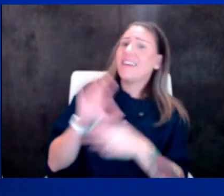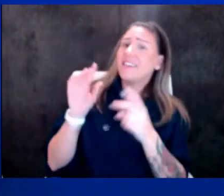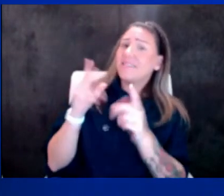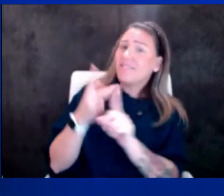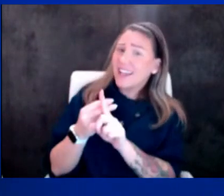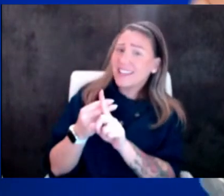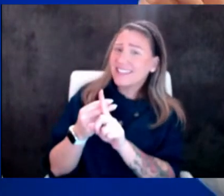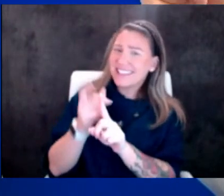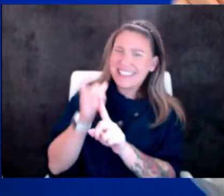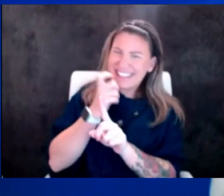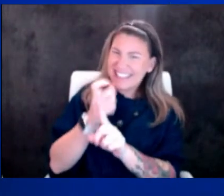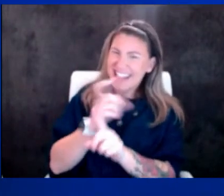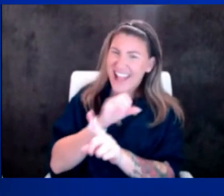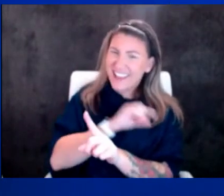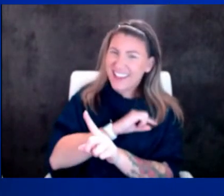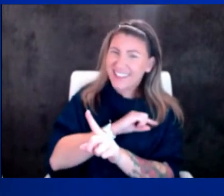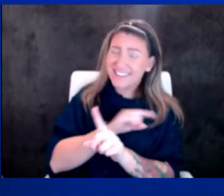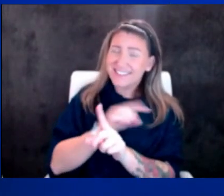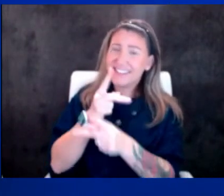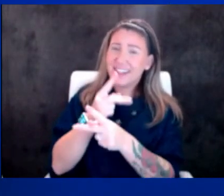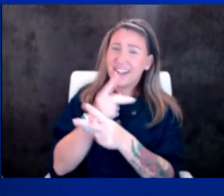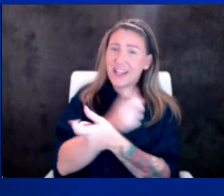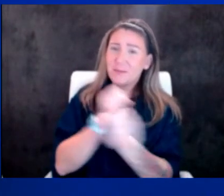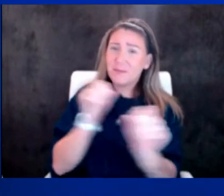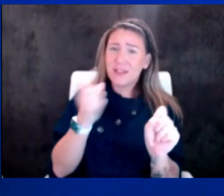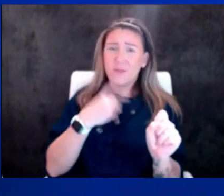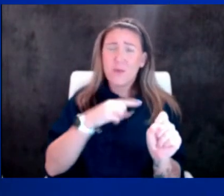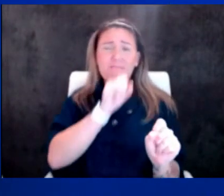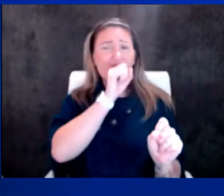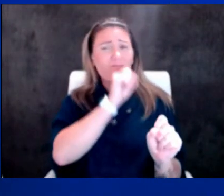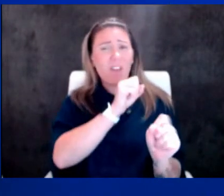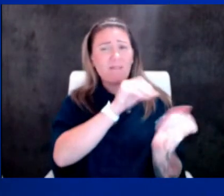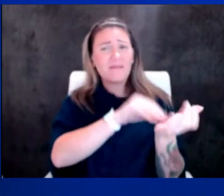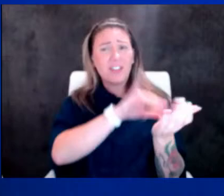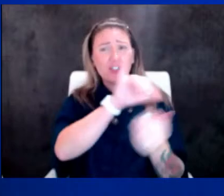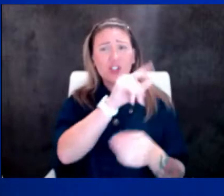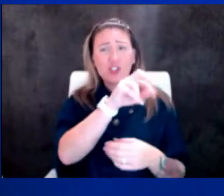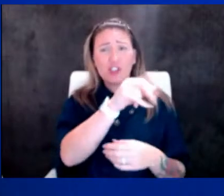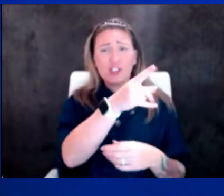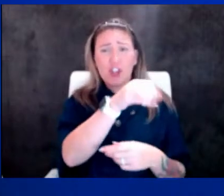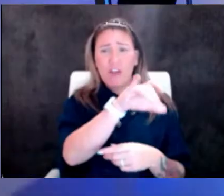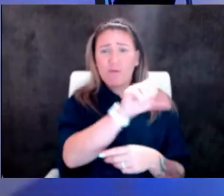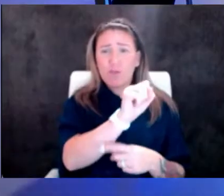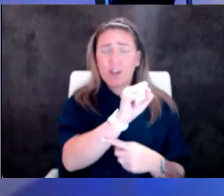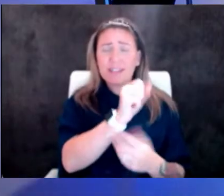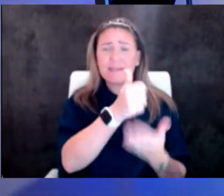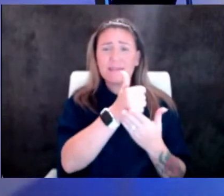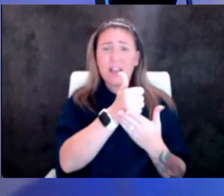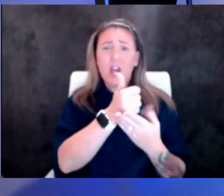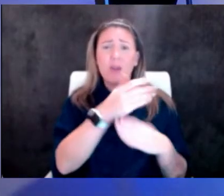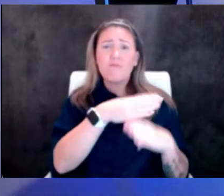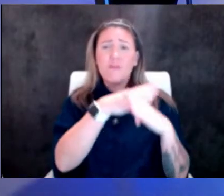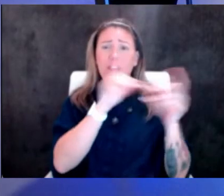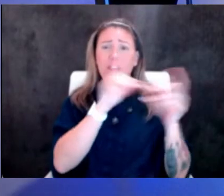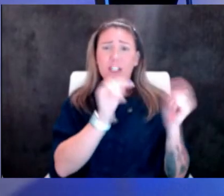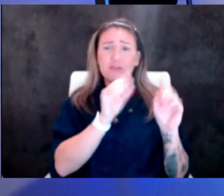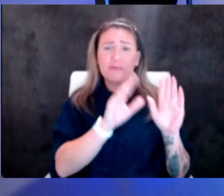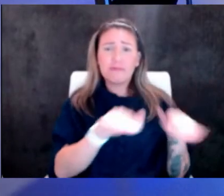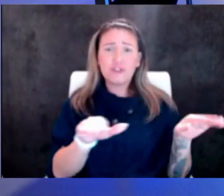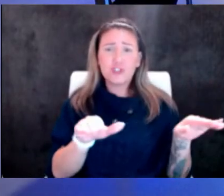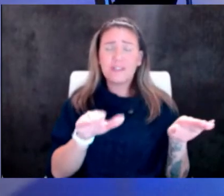all safe. And we love the work of Dr. Jeffries and the team for helping prevent injuries in children. Every time I told that